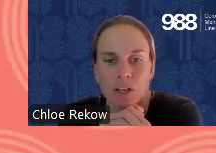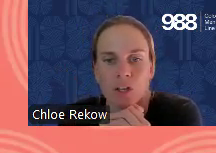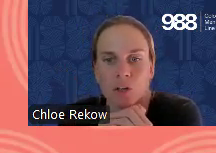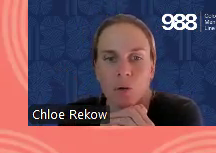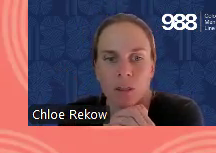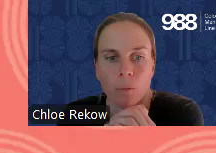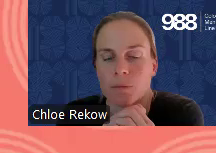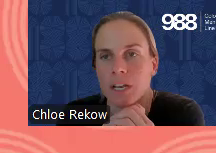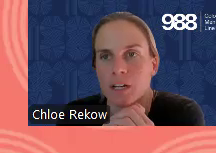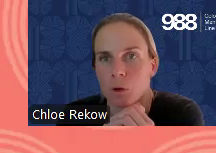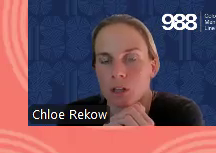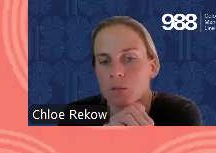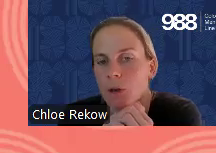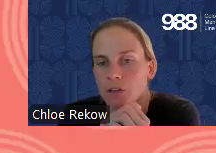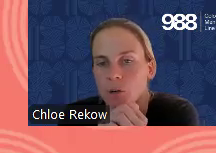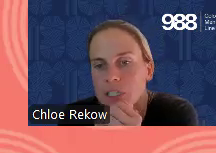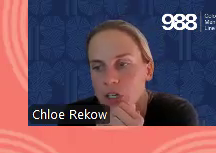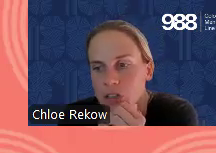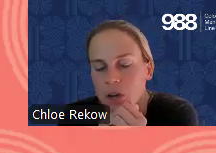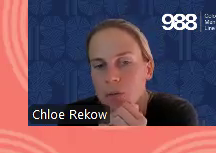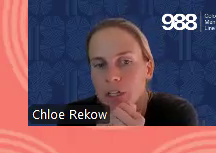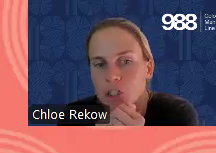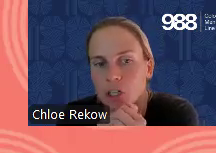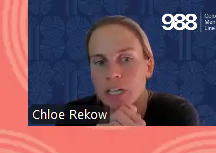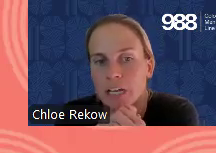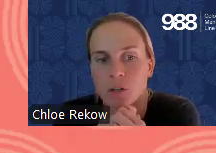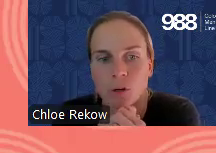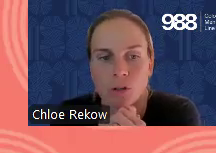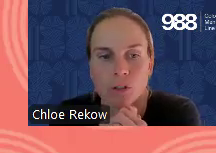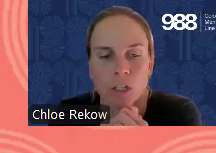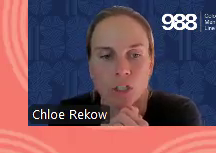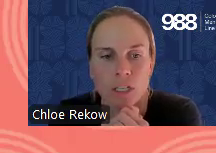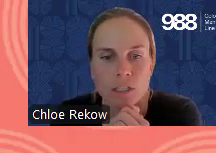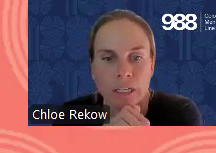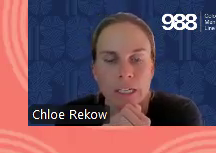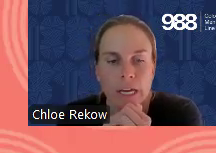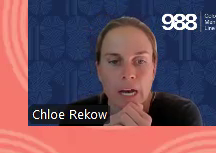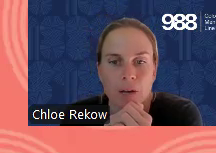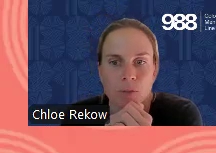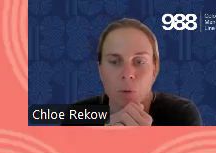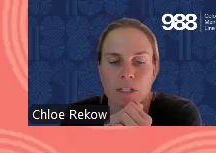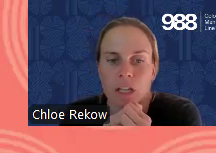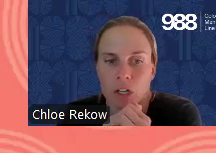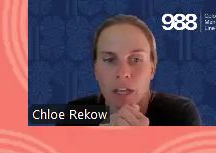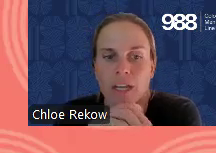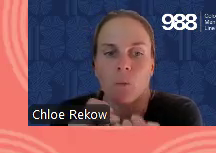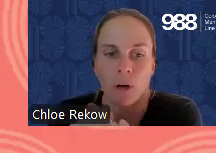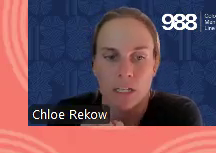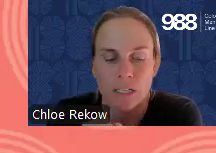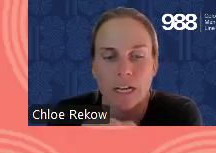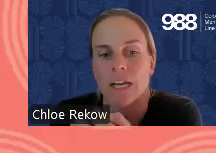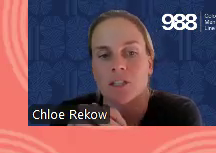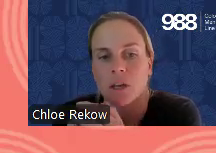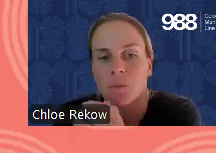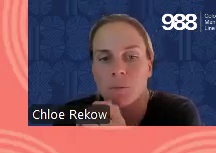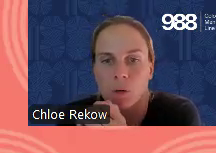in our FAQ on the website, as well as in many of our materials, that we make sure to answer both those questions. So what does that look like? What